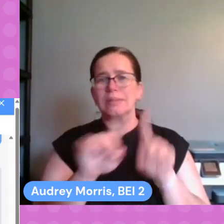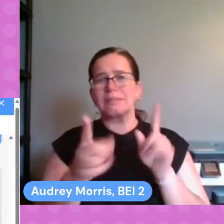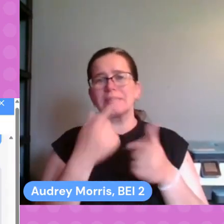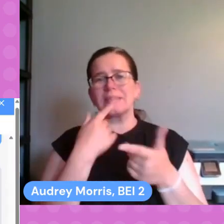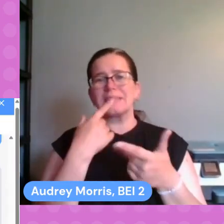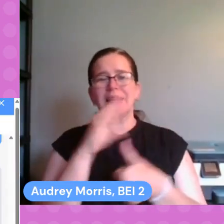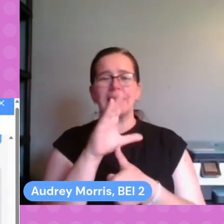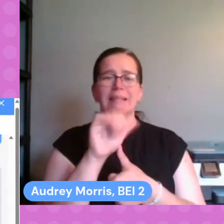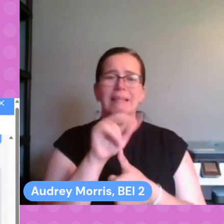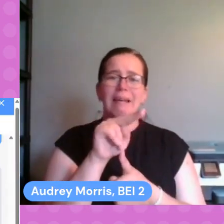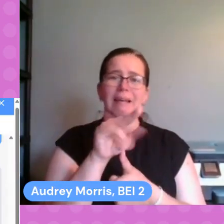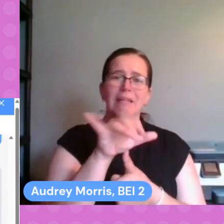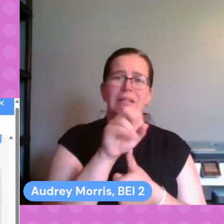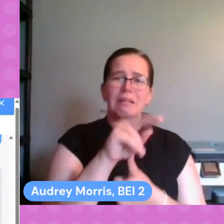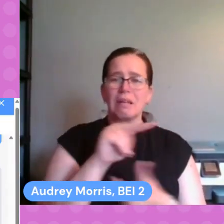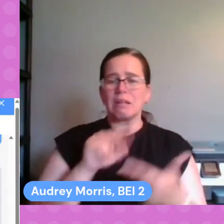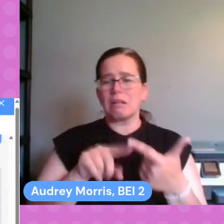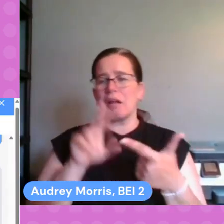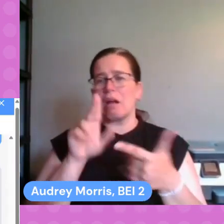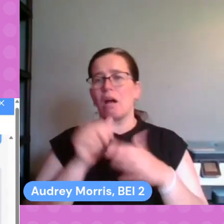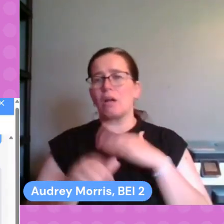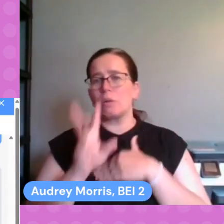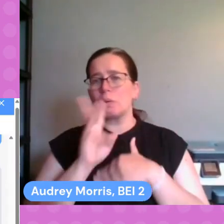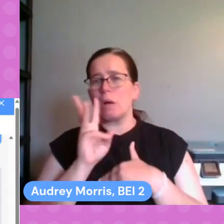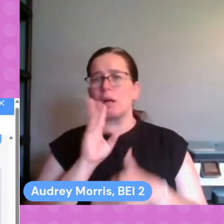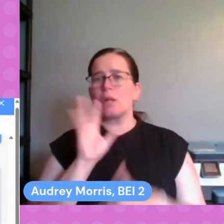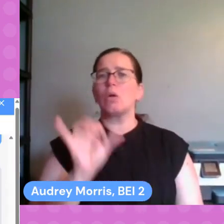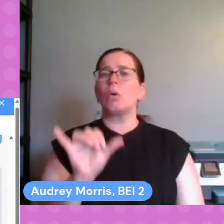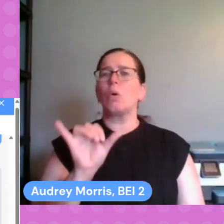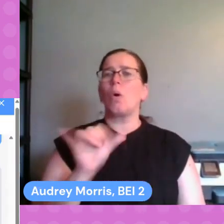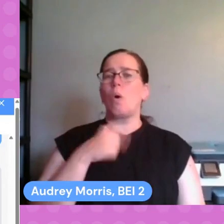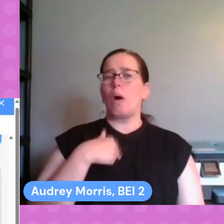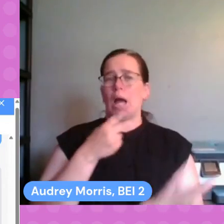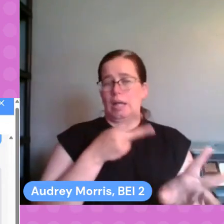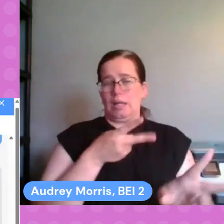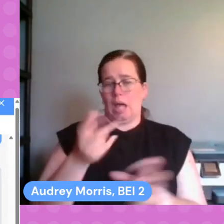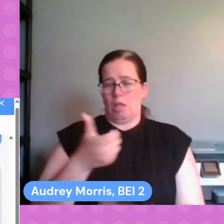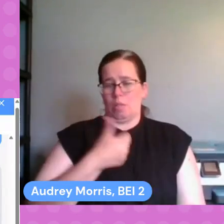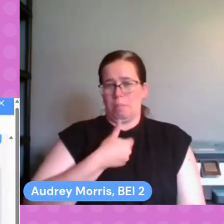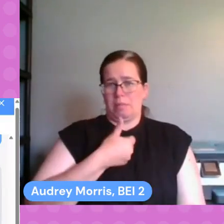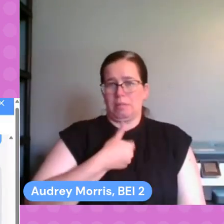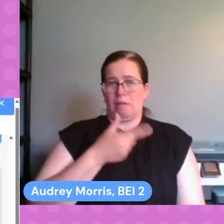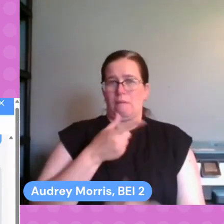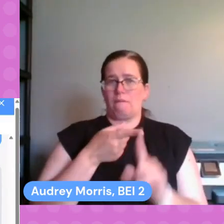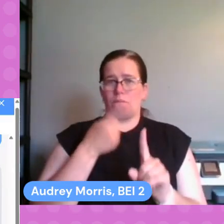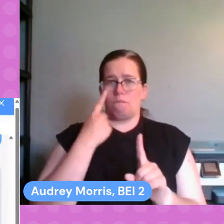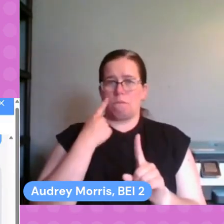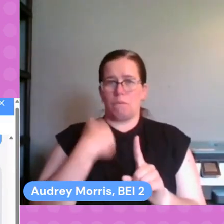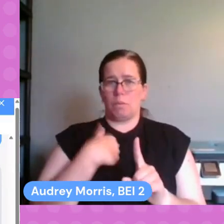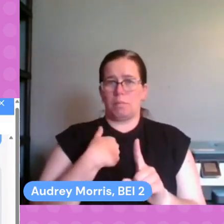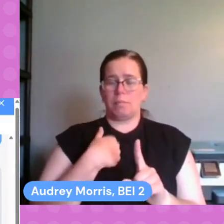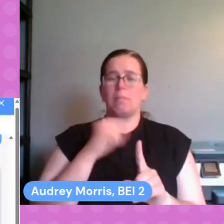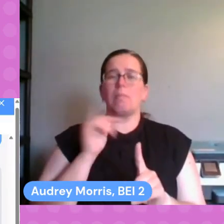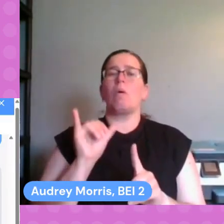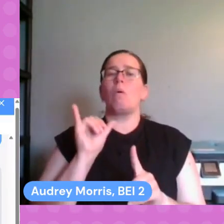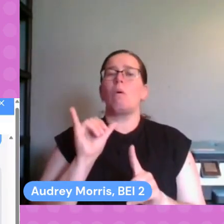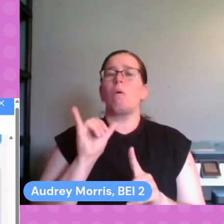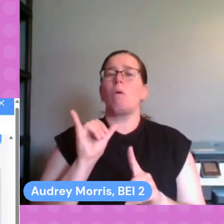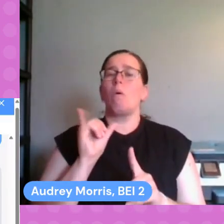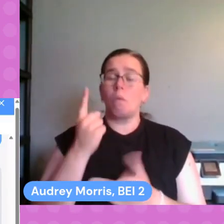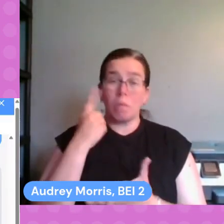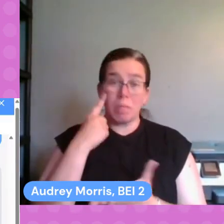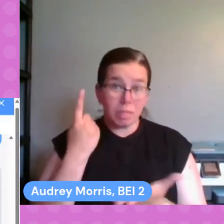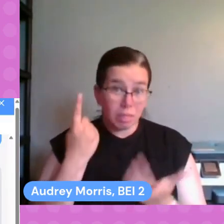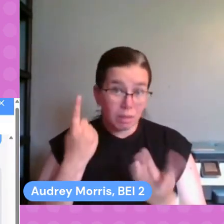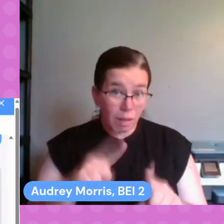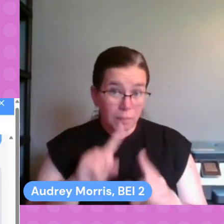underwater too. Oh yeah, because I just added them myself differently from that one. Aha, what do you think would happen